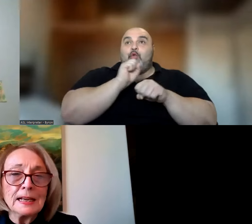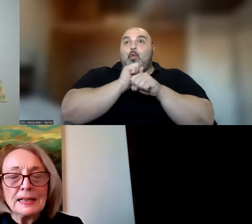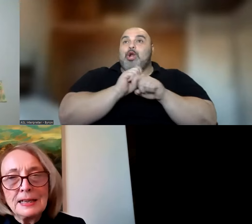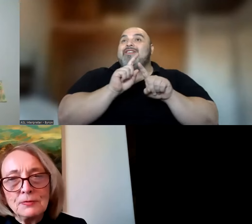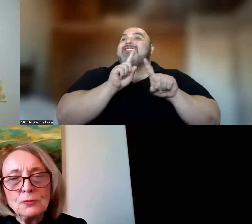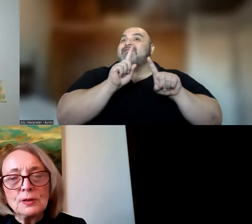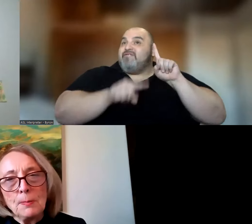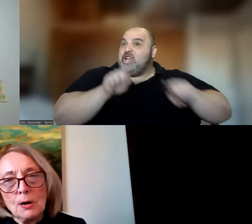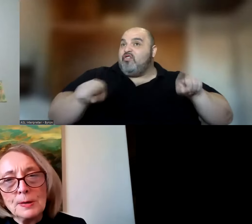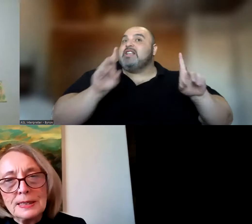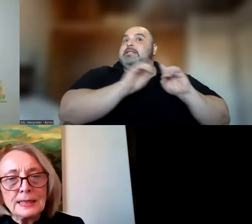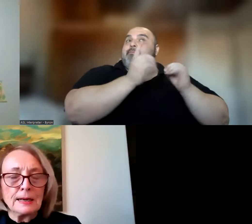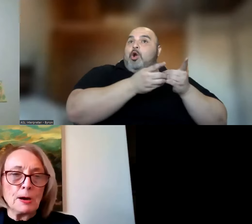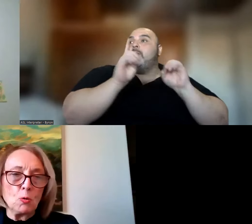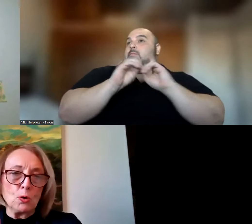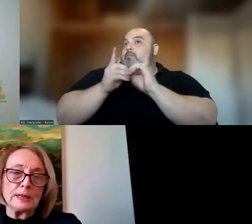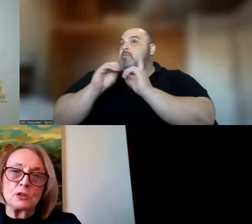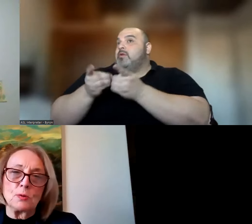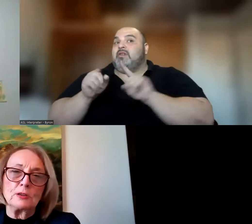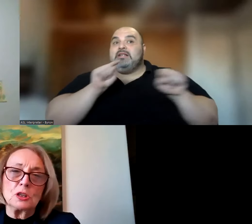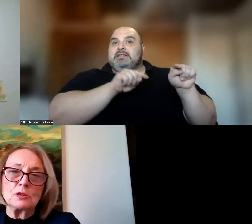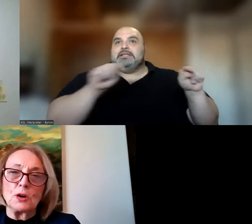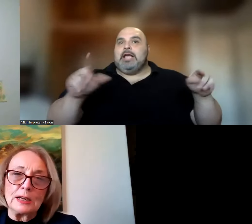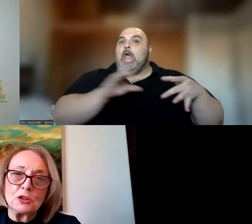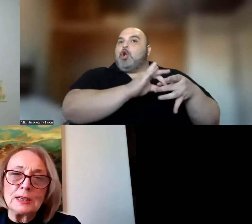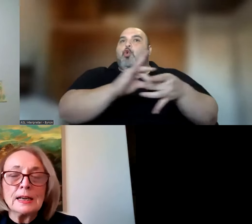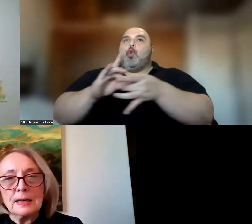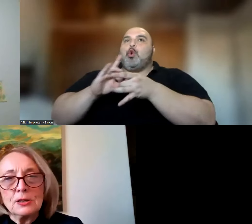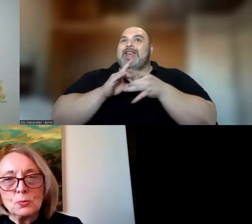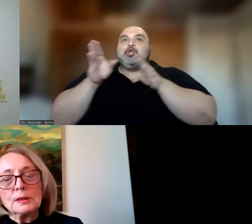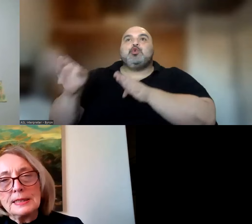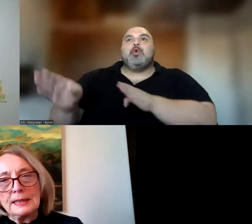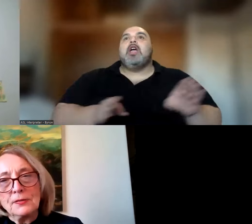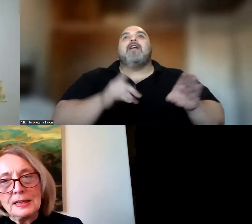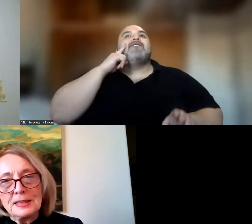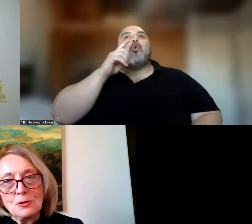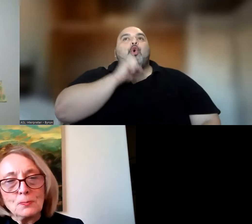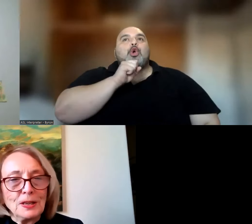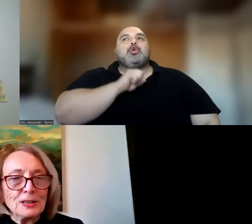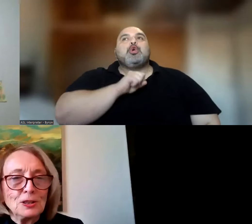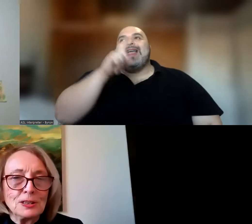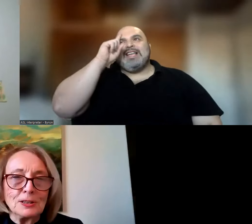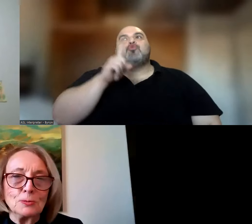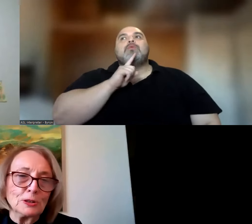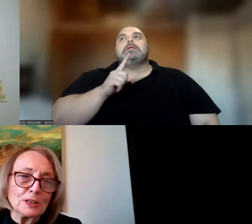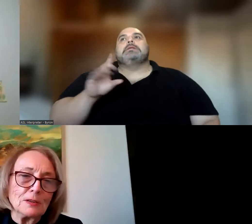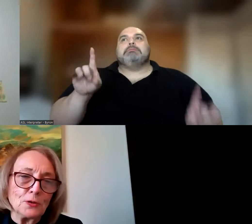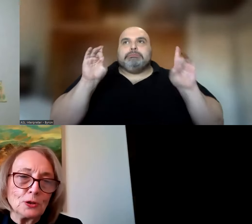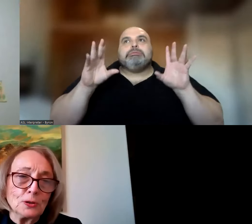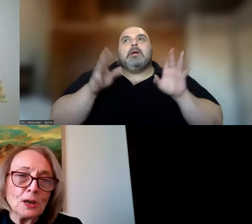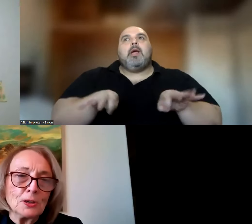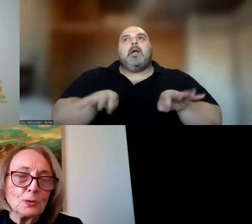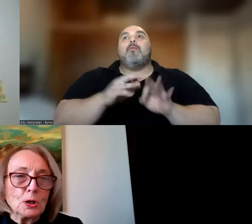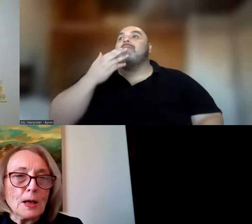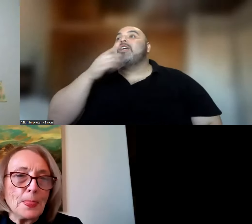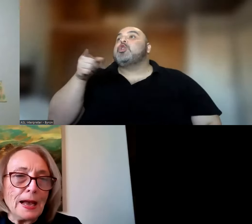departments, and to have different departments thinking about coordinated strategies for aging is really significant. So thanks to you and your team for